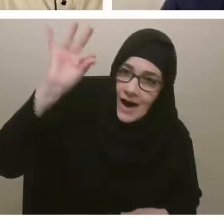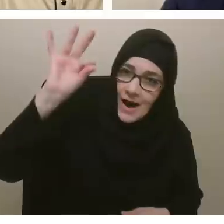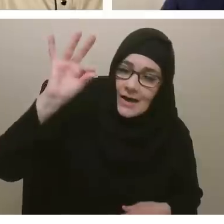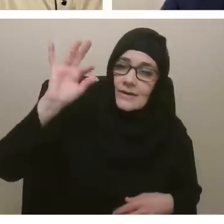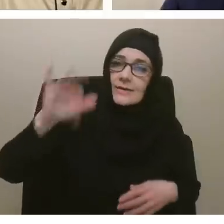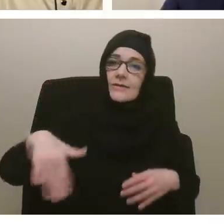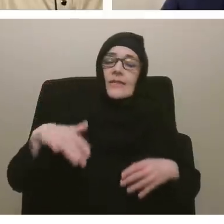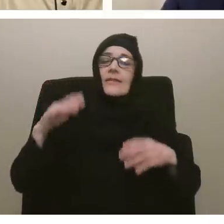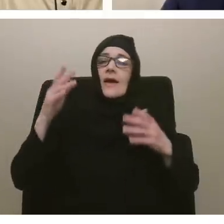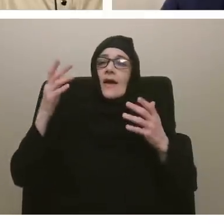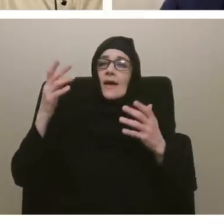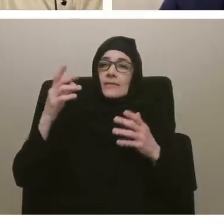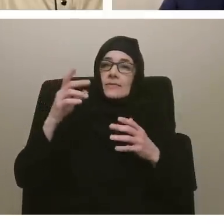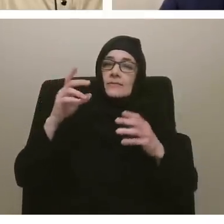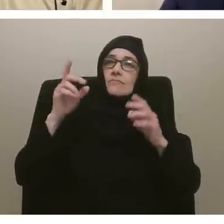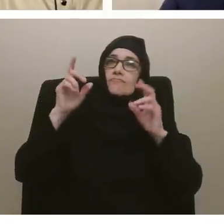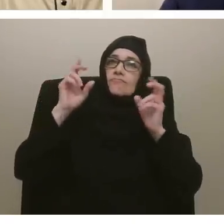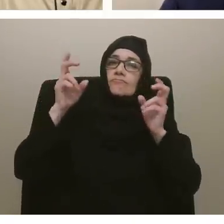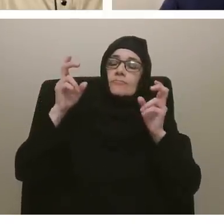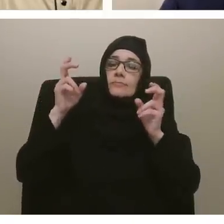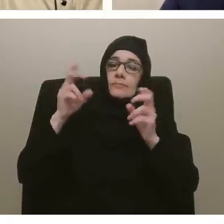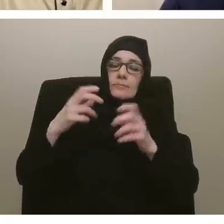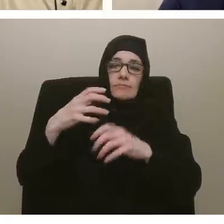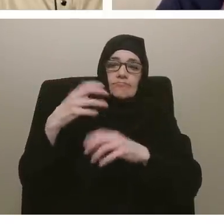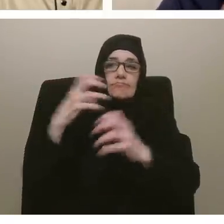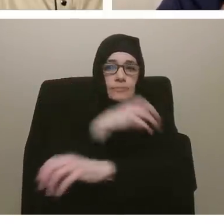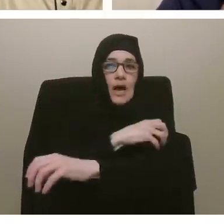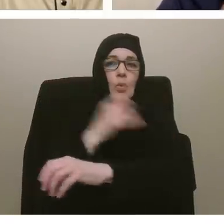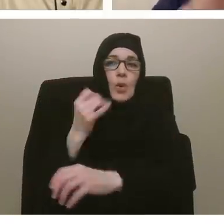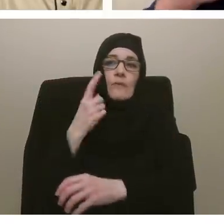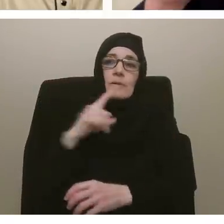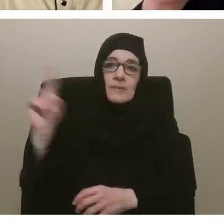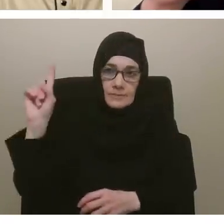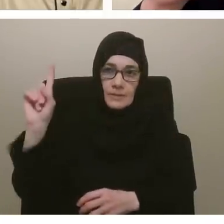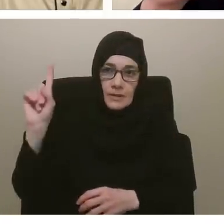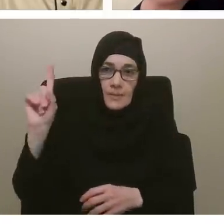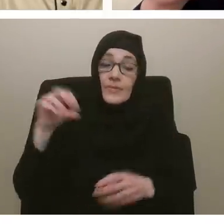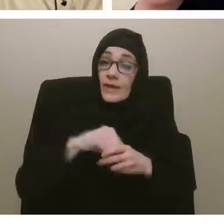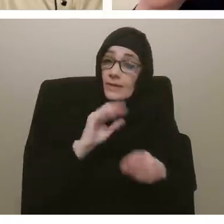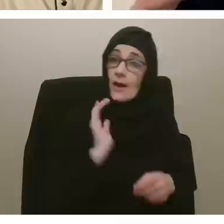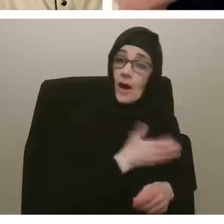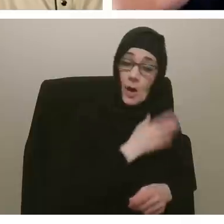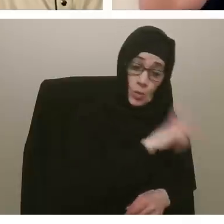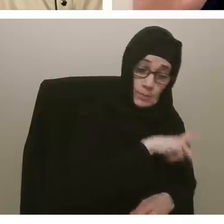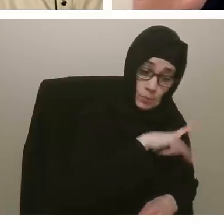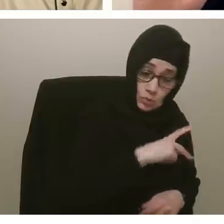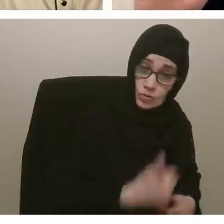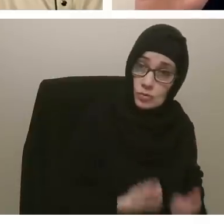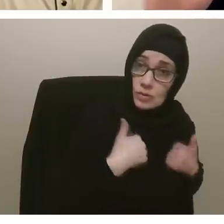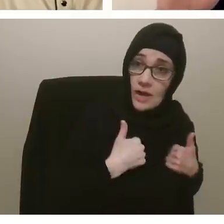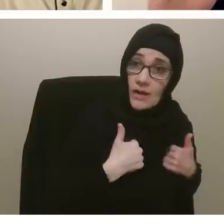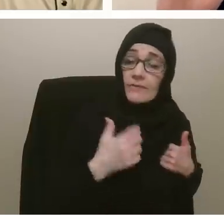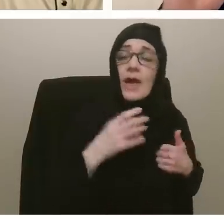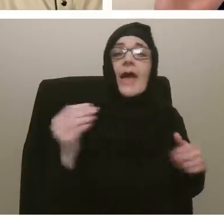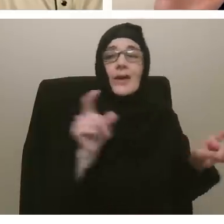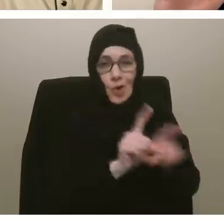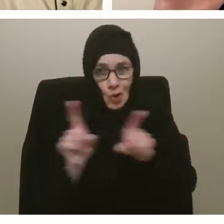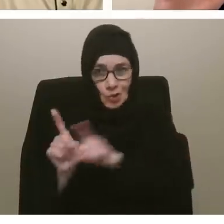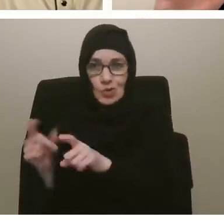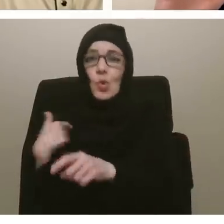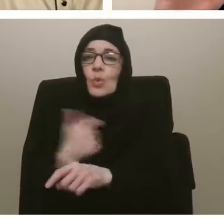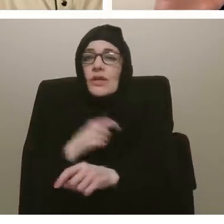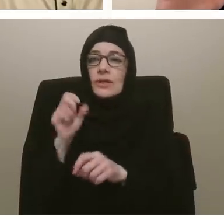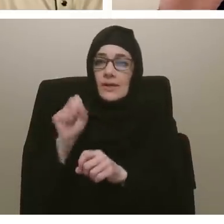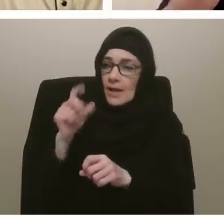every possible purview, not just on a personal life, on a level, but that we can even look at Palestine through a divine